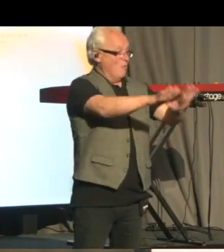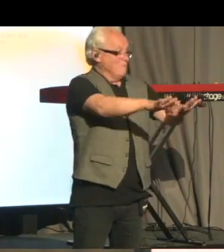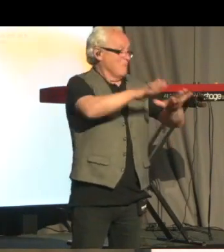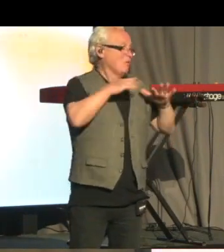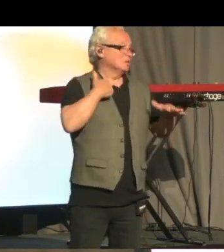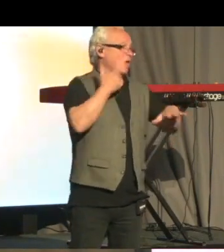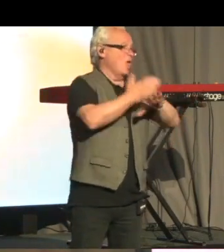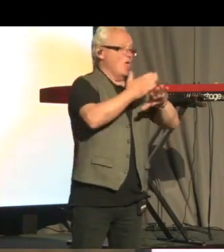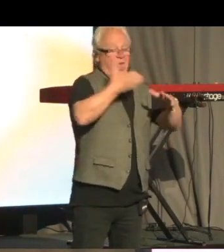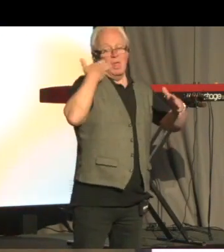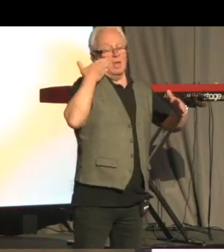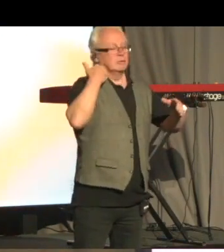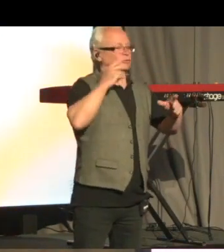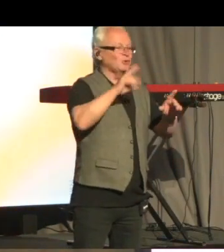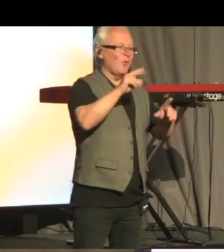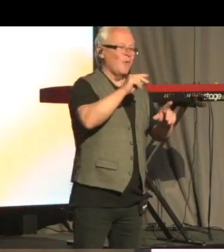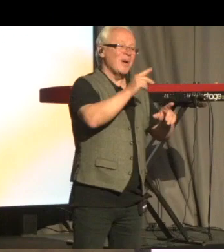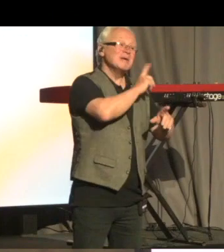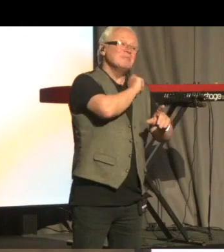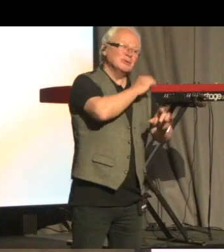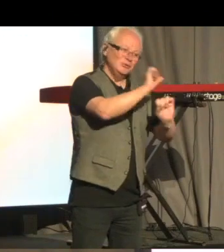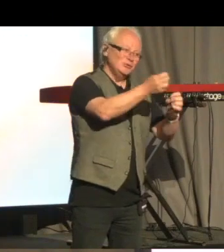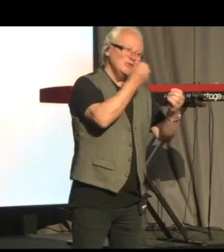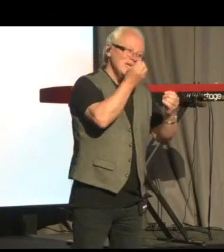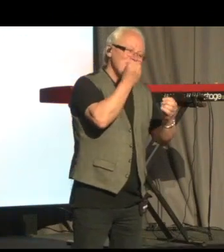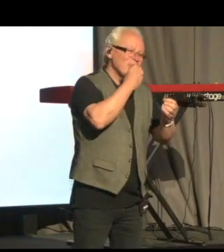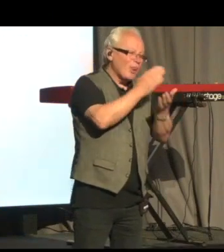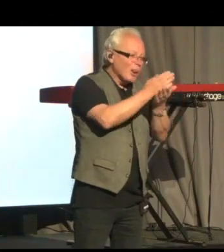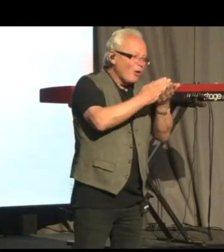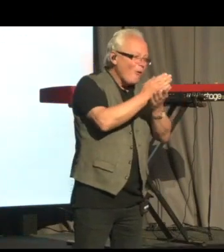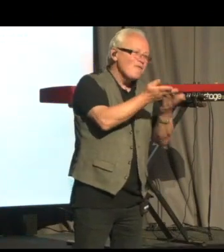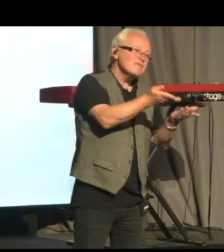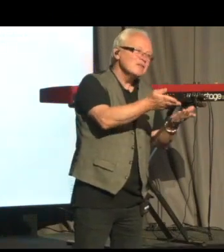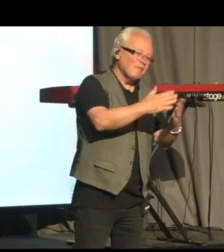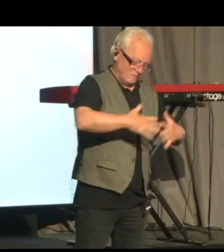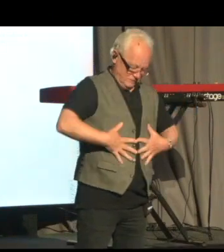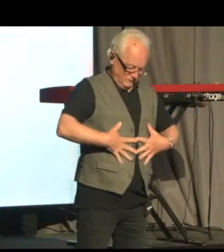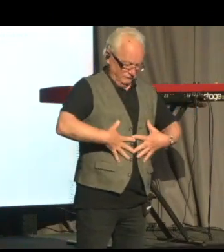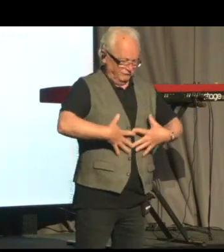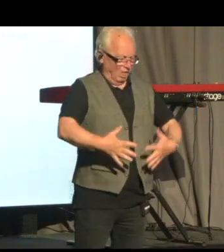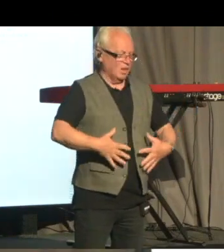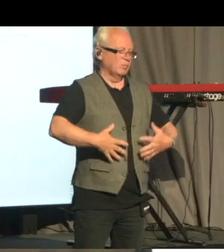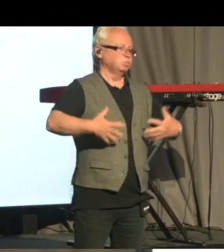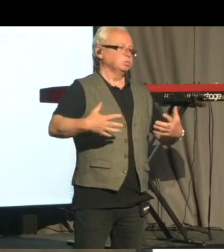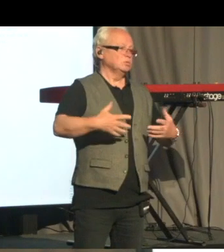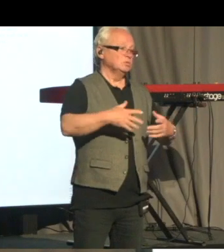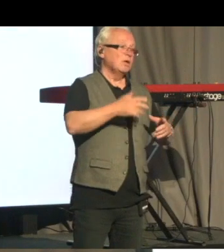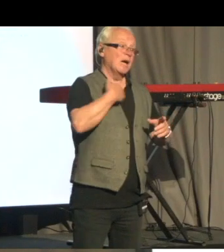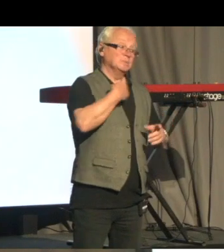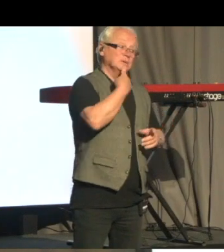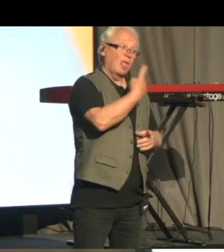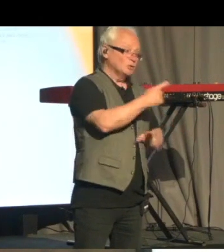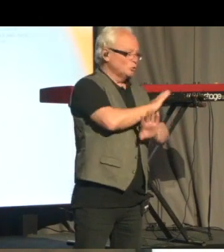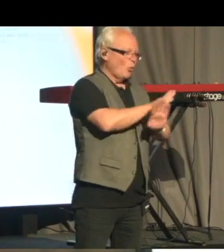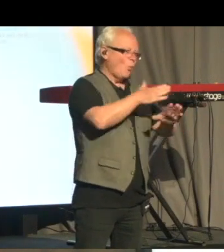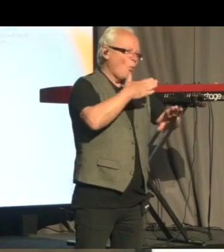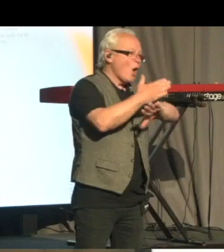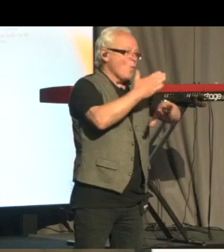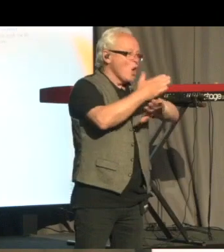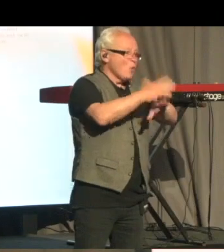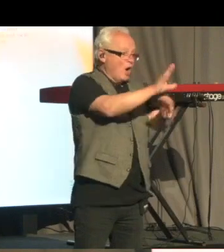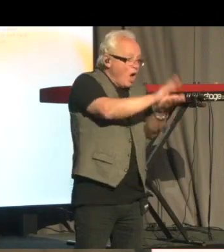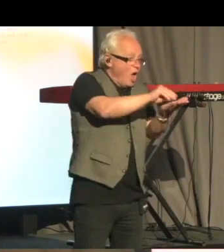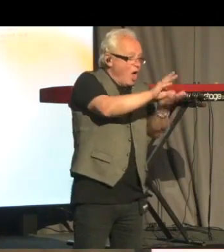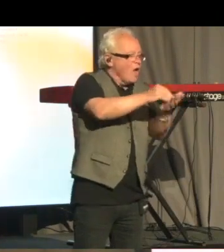because you ate the loaves and had your fill. Do not work for food that spoils, but for food